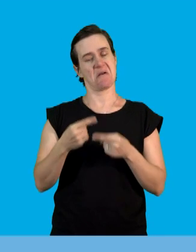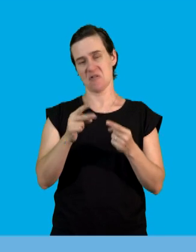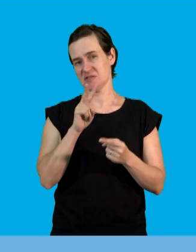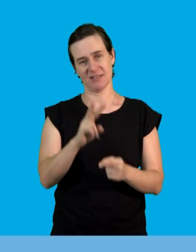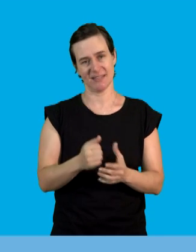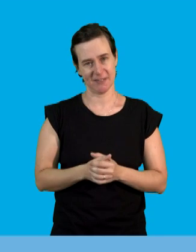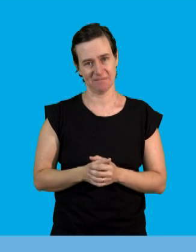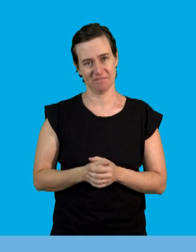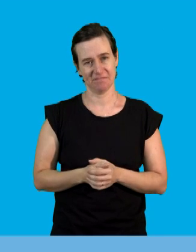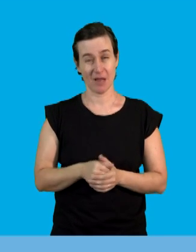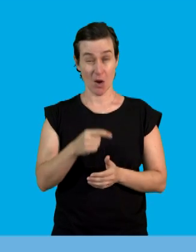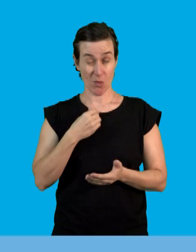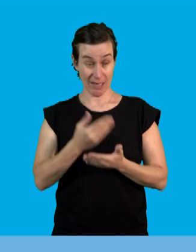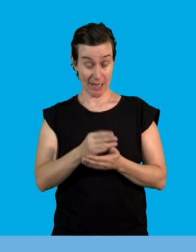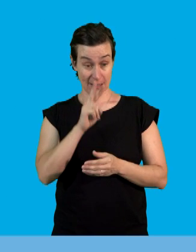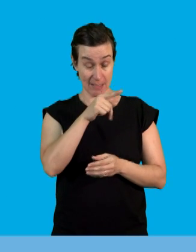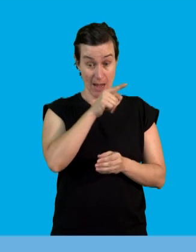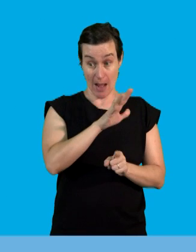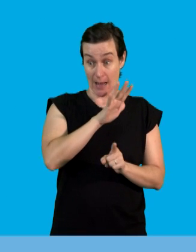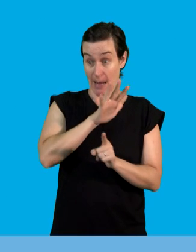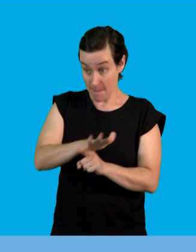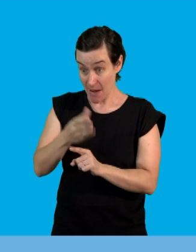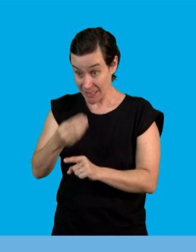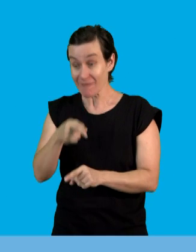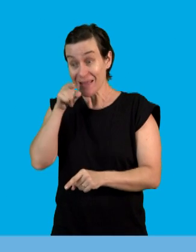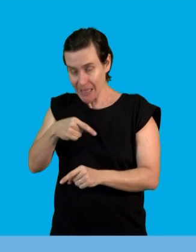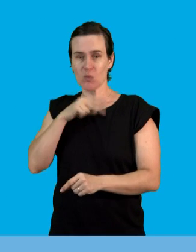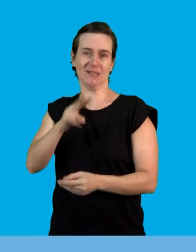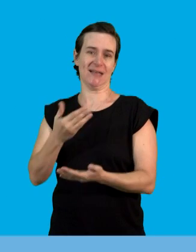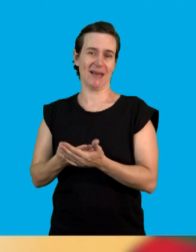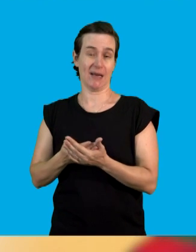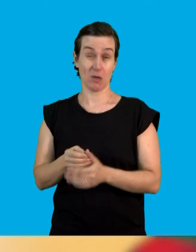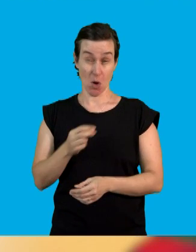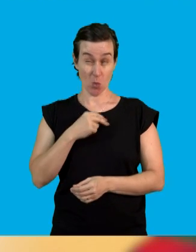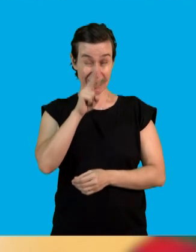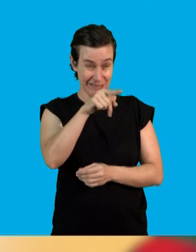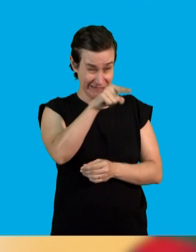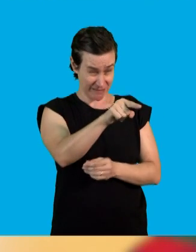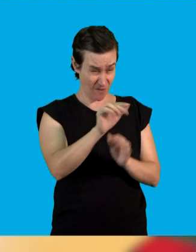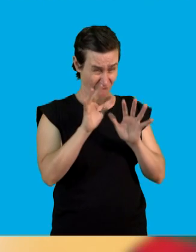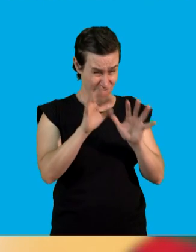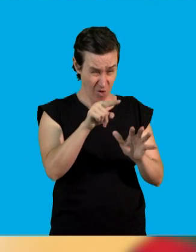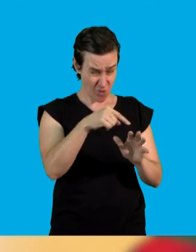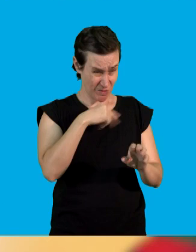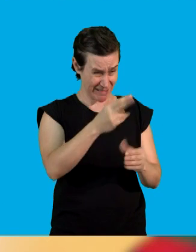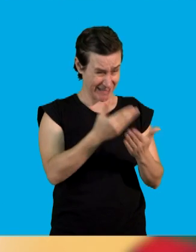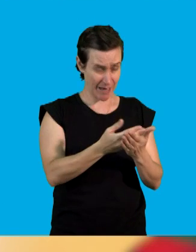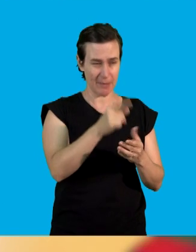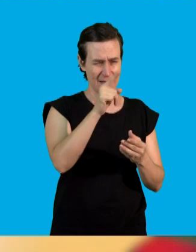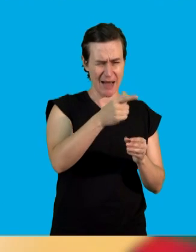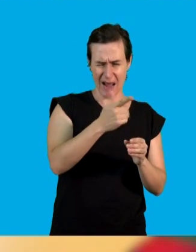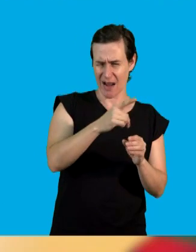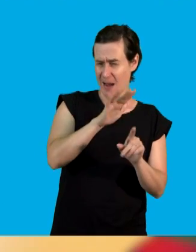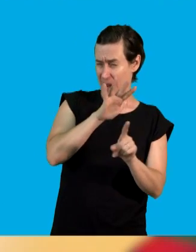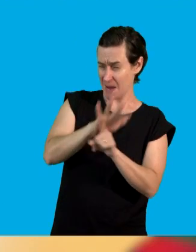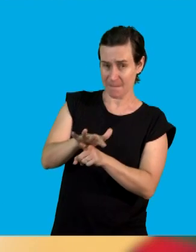We can only see the effect of their effect. So we can't see a force, but we can only see their effect.